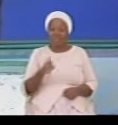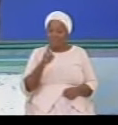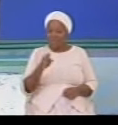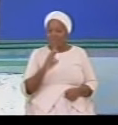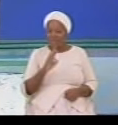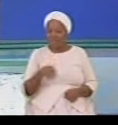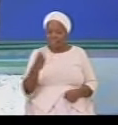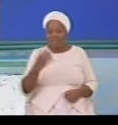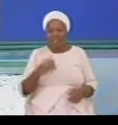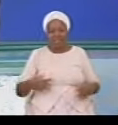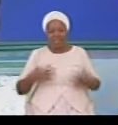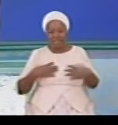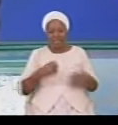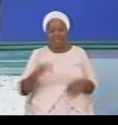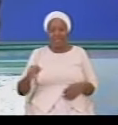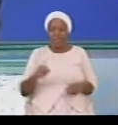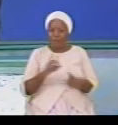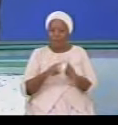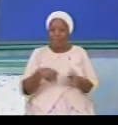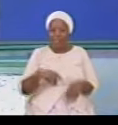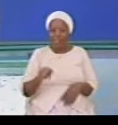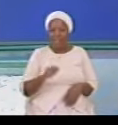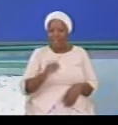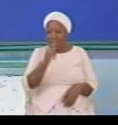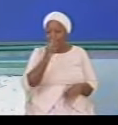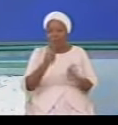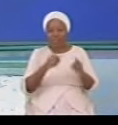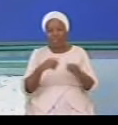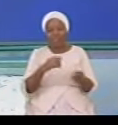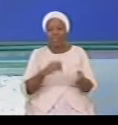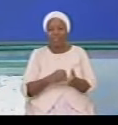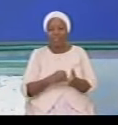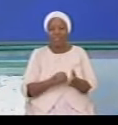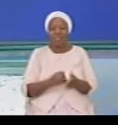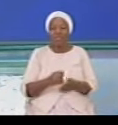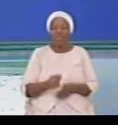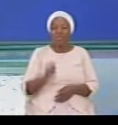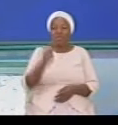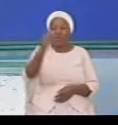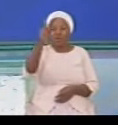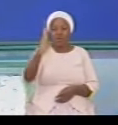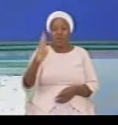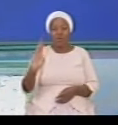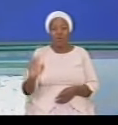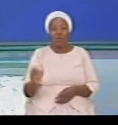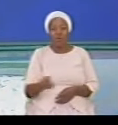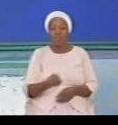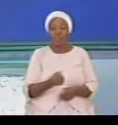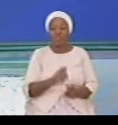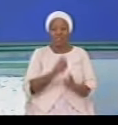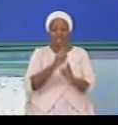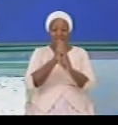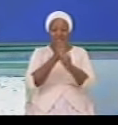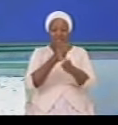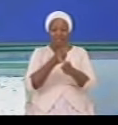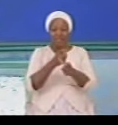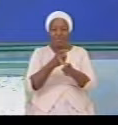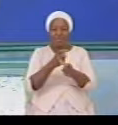there's healing, but I'm talking about God's gift of a better life for